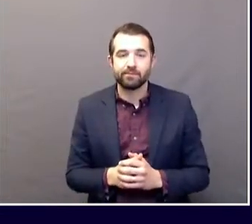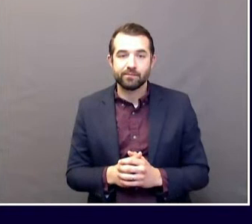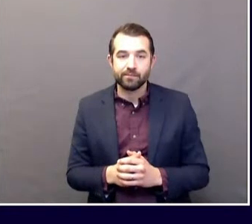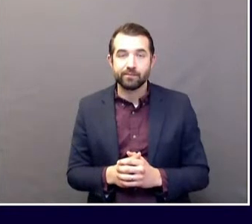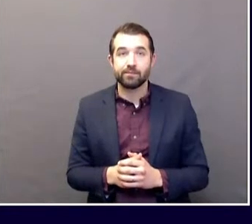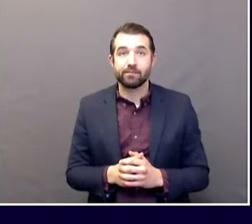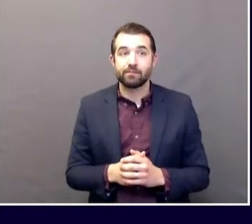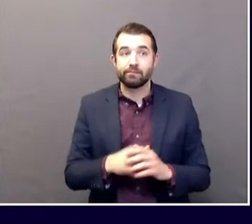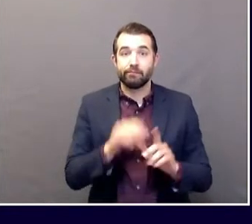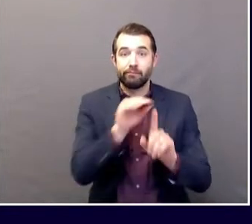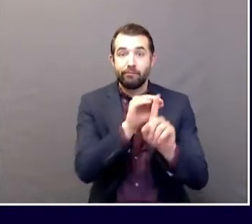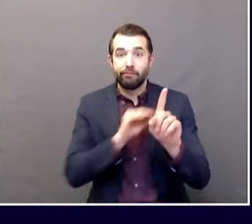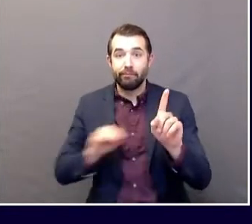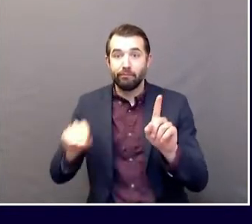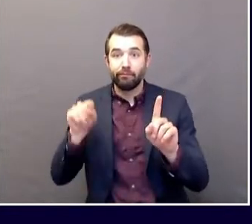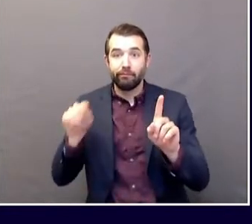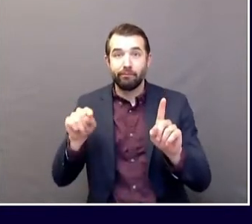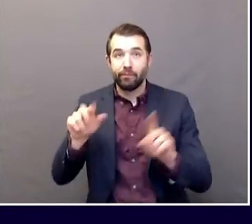those,